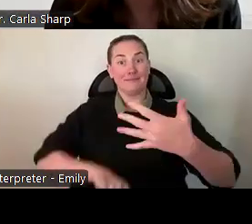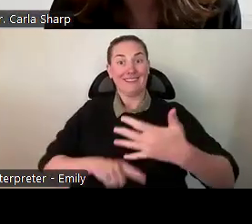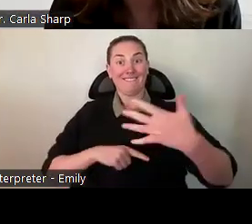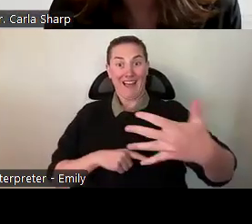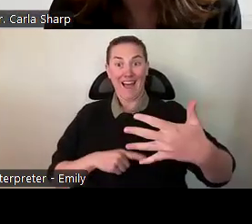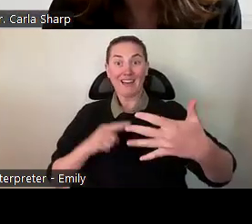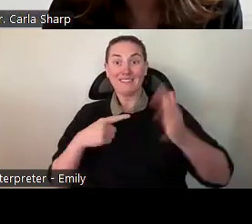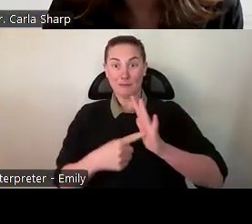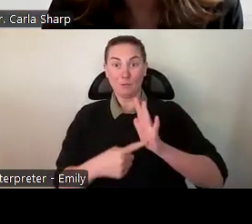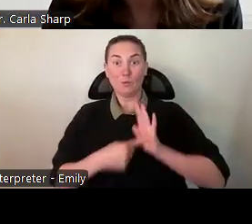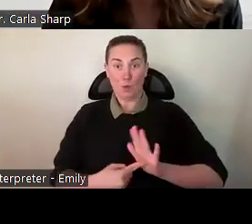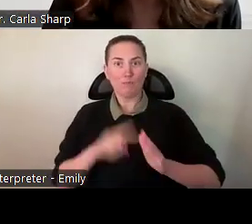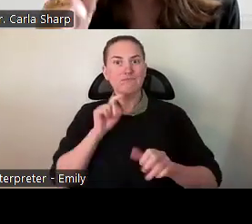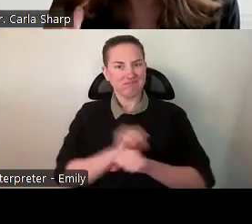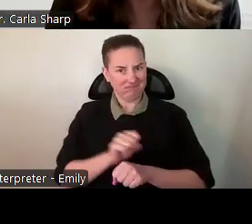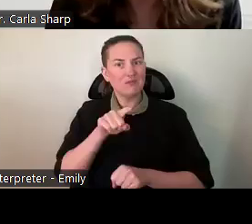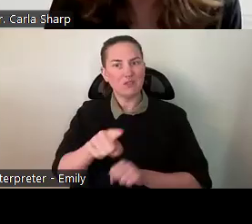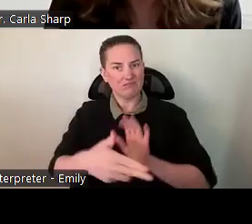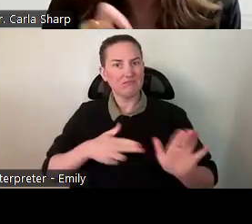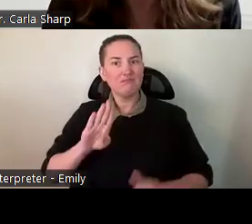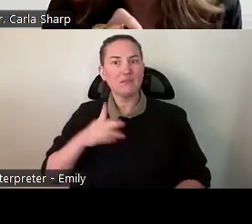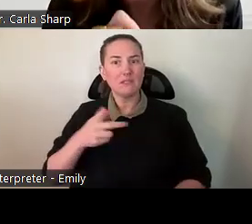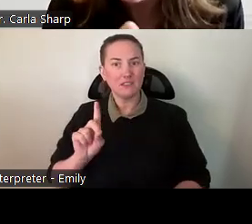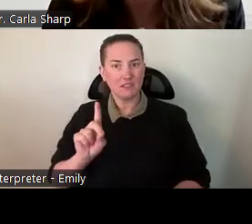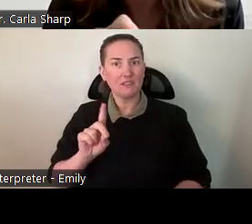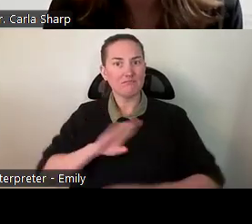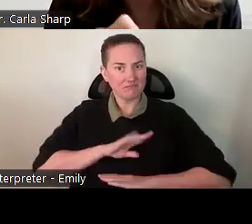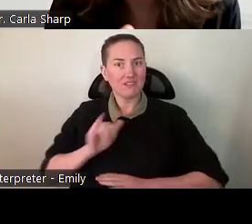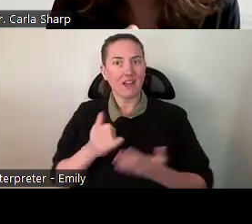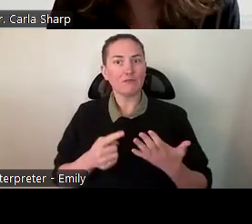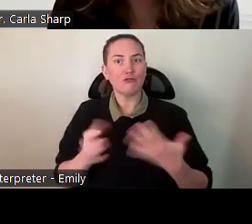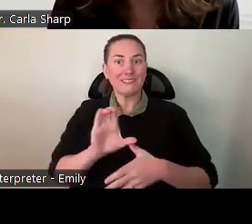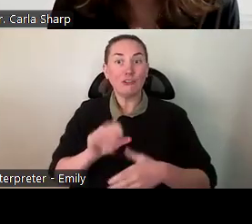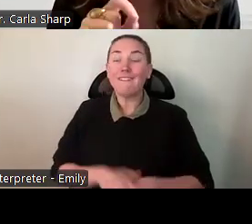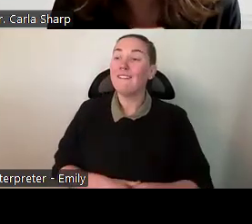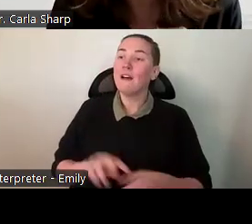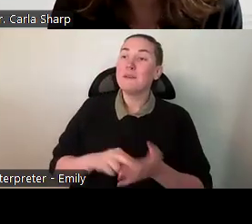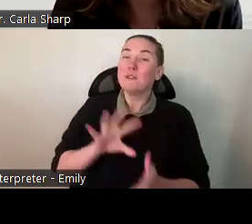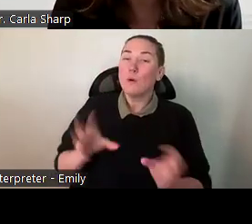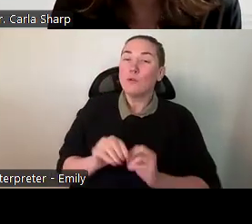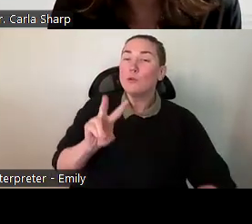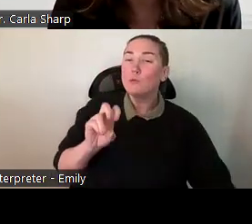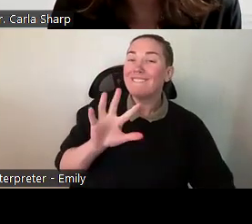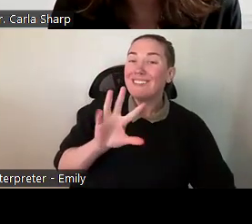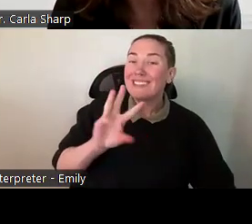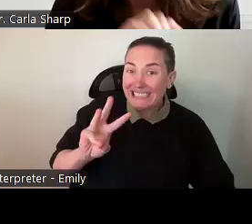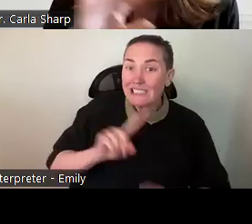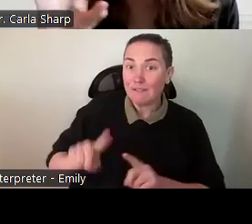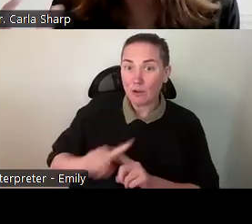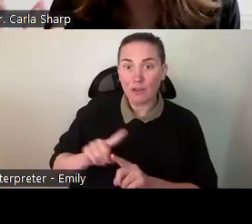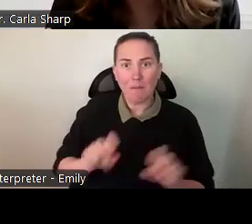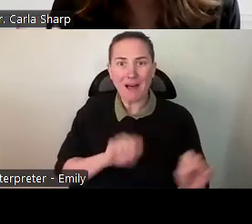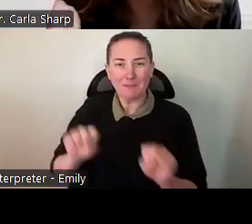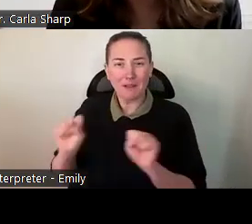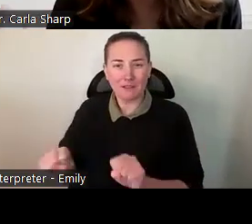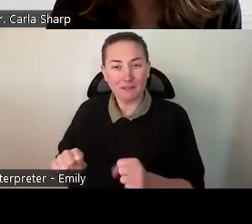you meet criteria for BPD. That means that there are 256 ways of meeting criteria for BPD, which